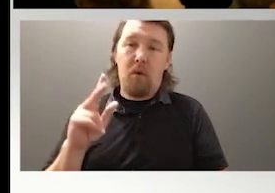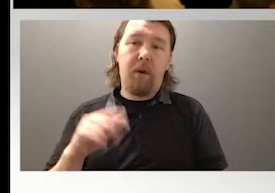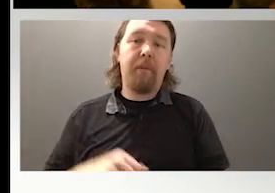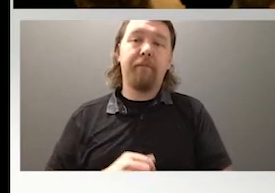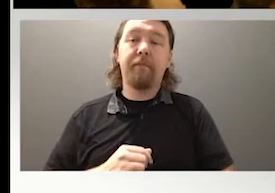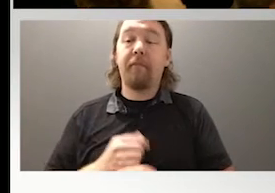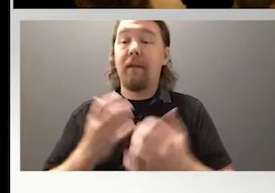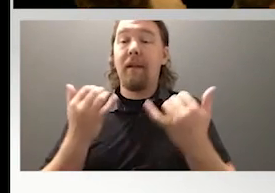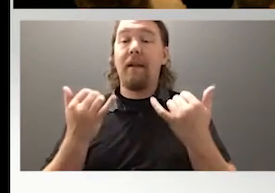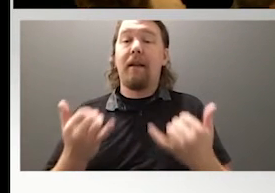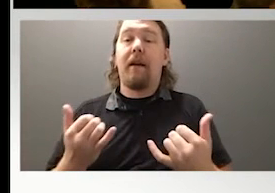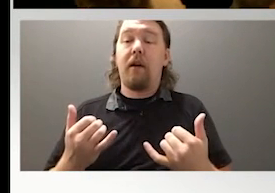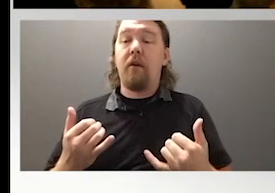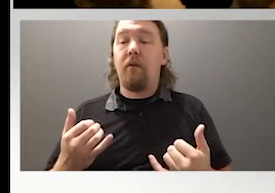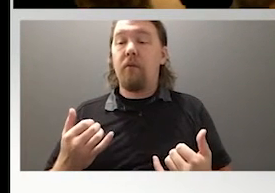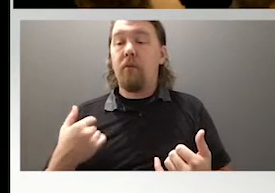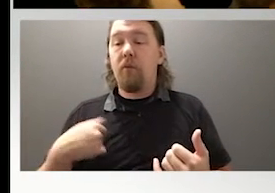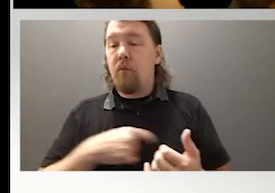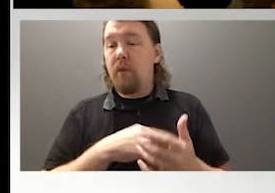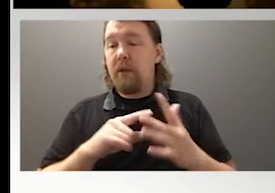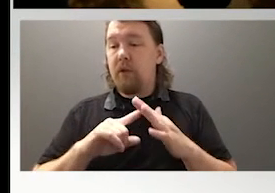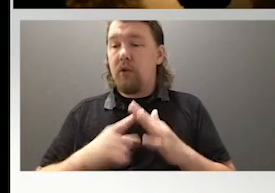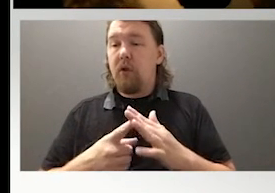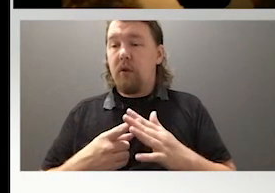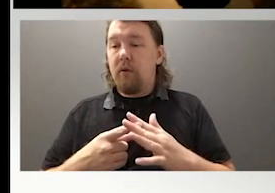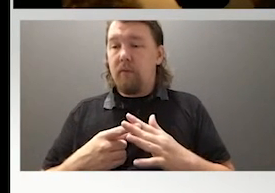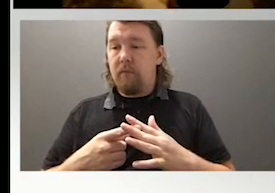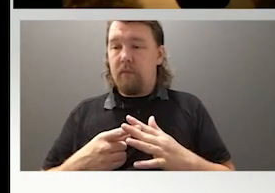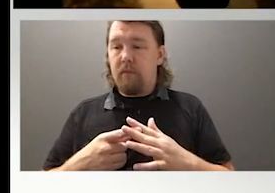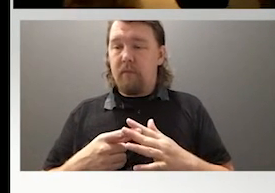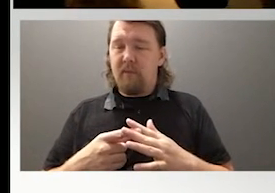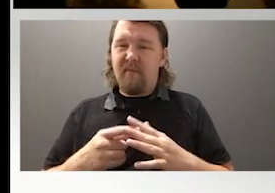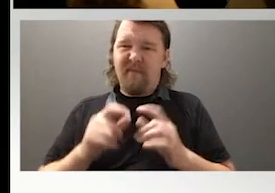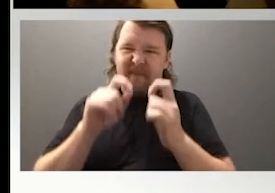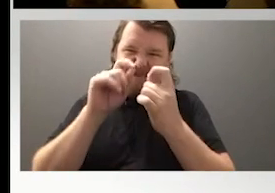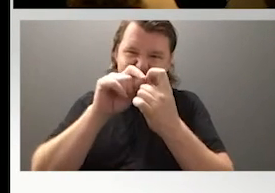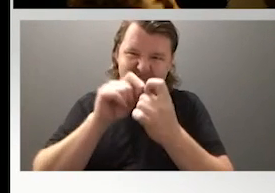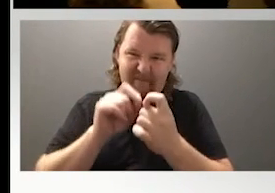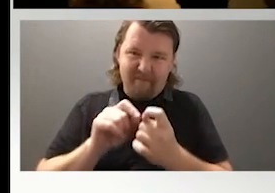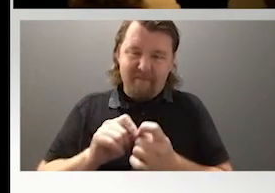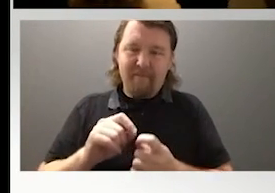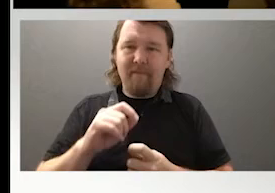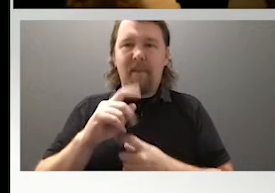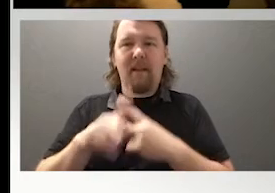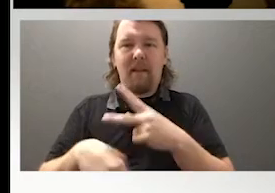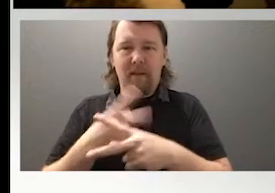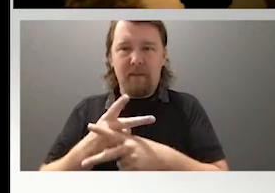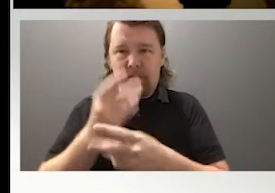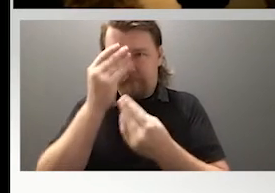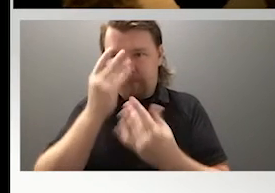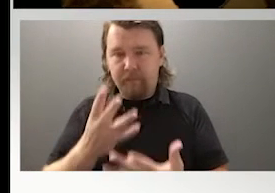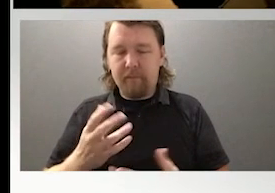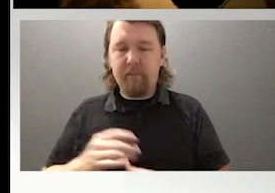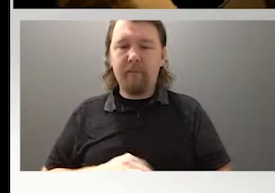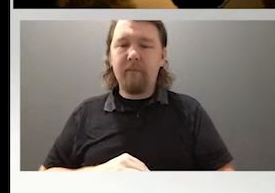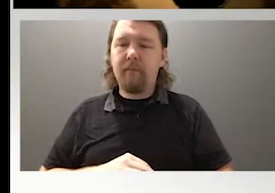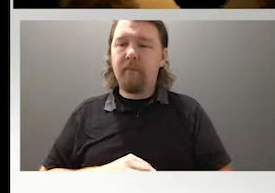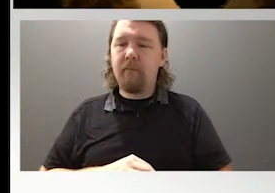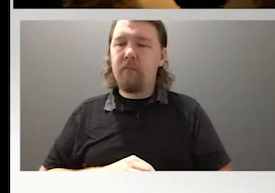Okay, this is where we start getting into a little bit of the nitty-gritty and more detailed type of information.